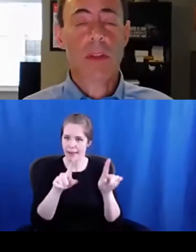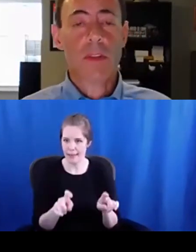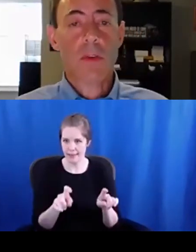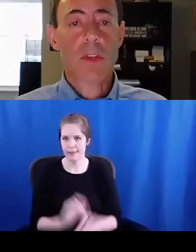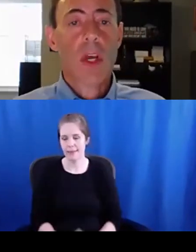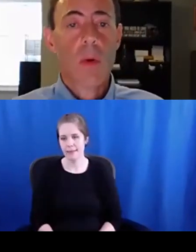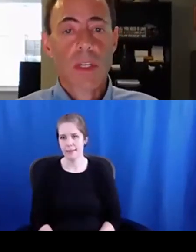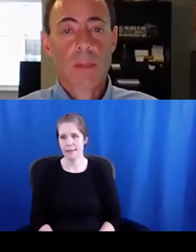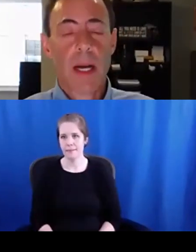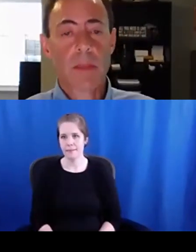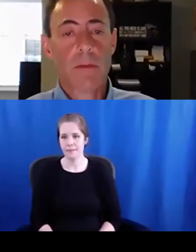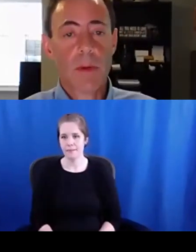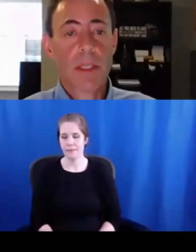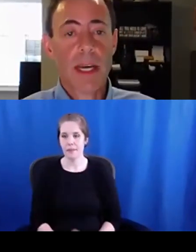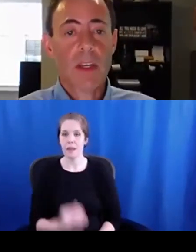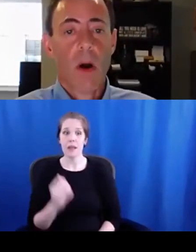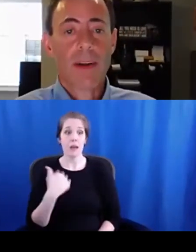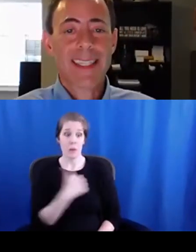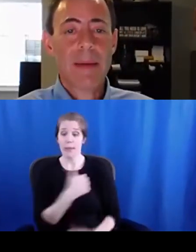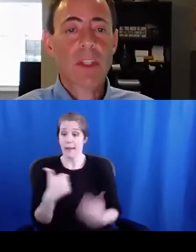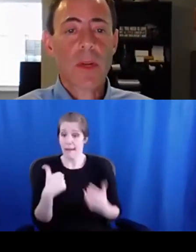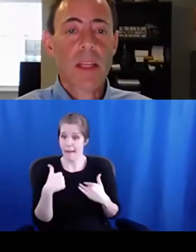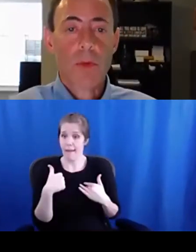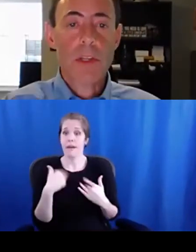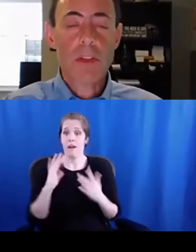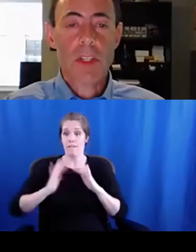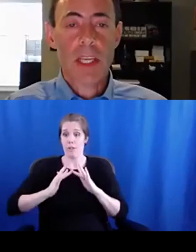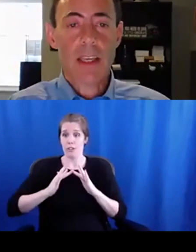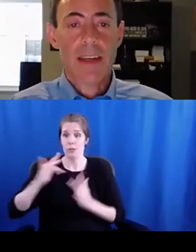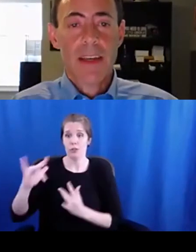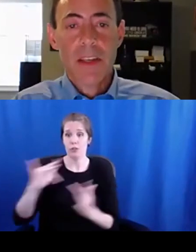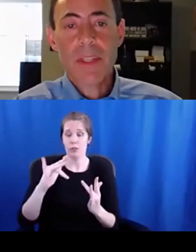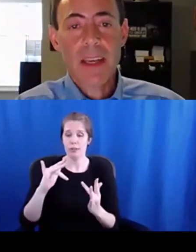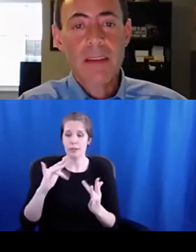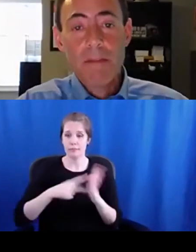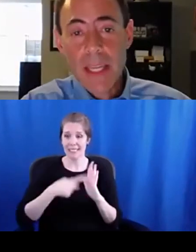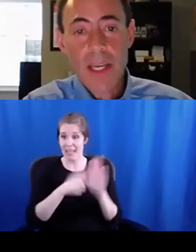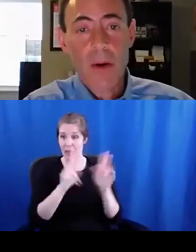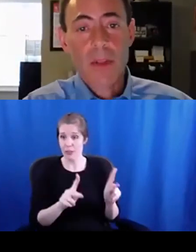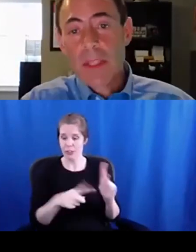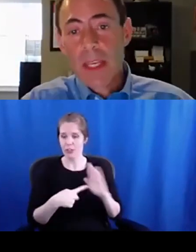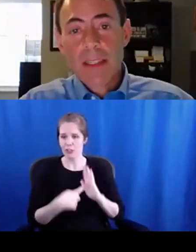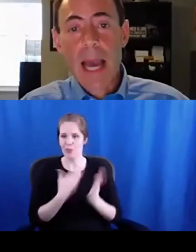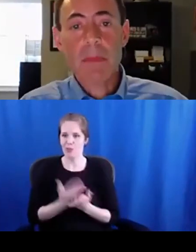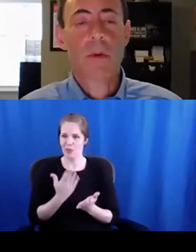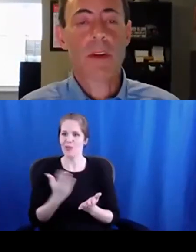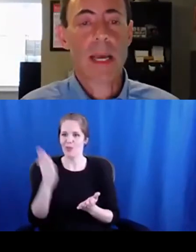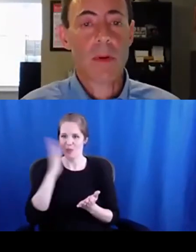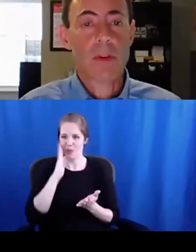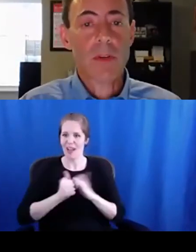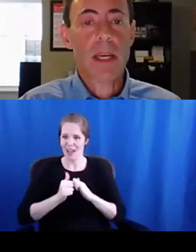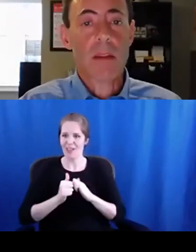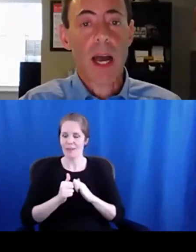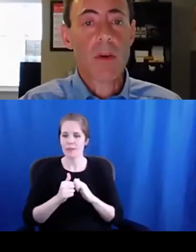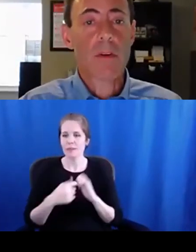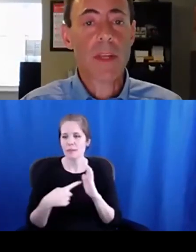so that those who are responsible for doing the test are demonstrating their proficiency using video, using a tablet, for example. They're